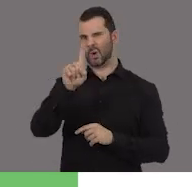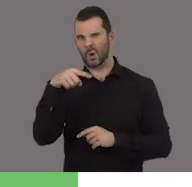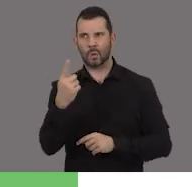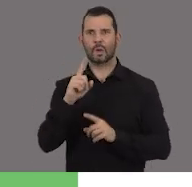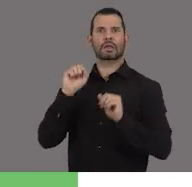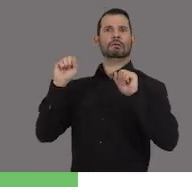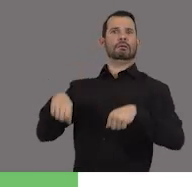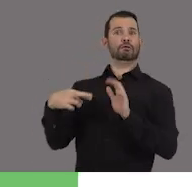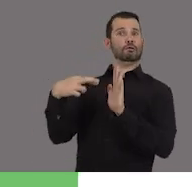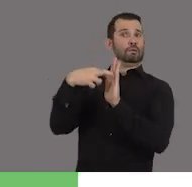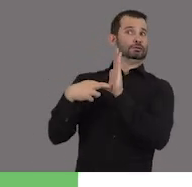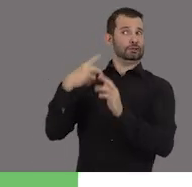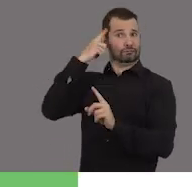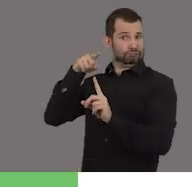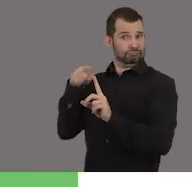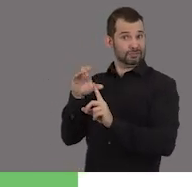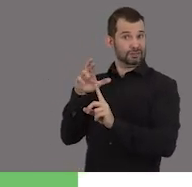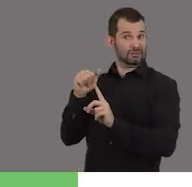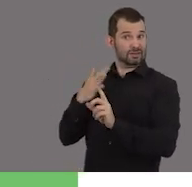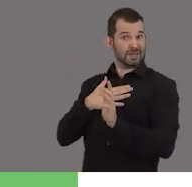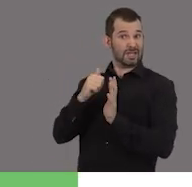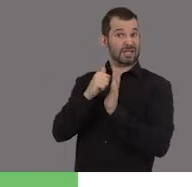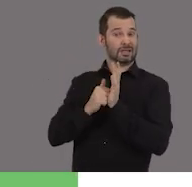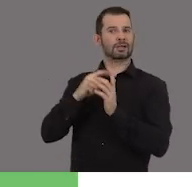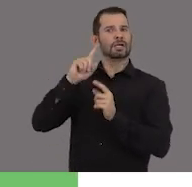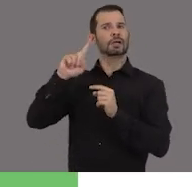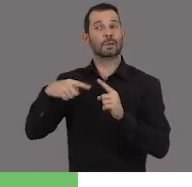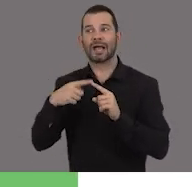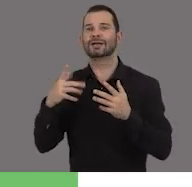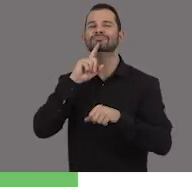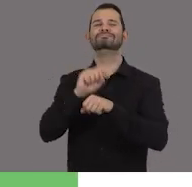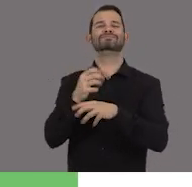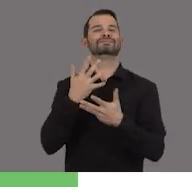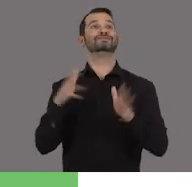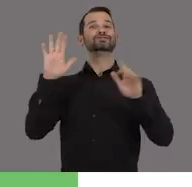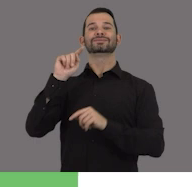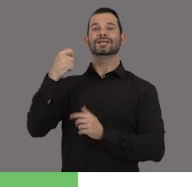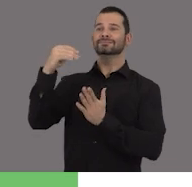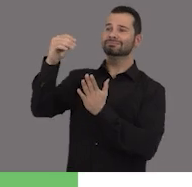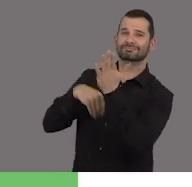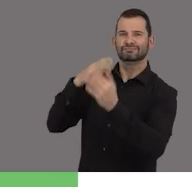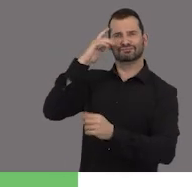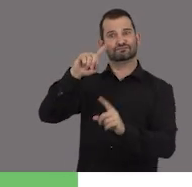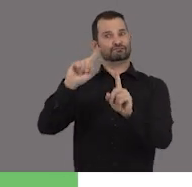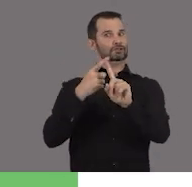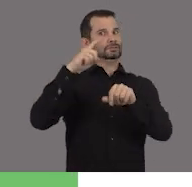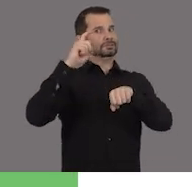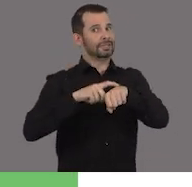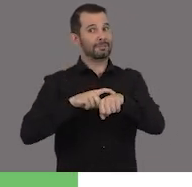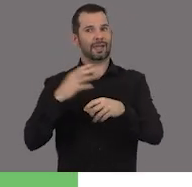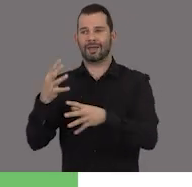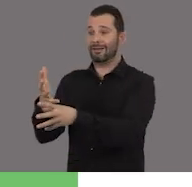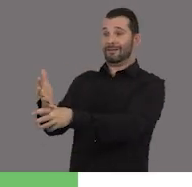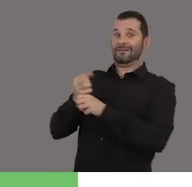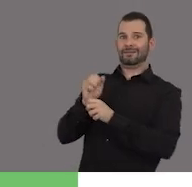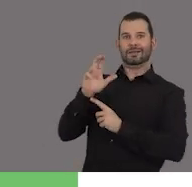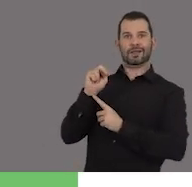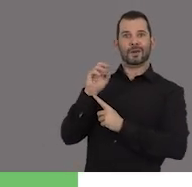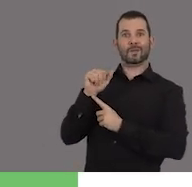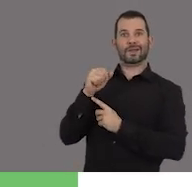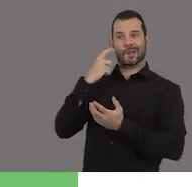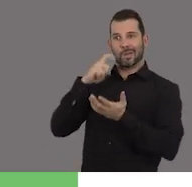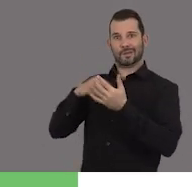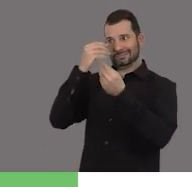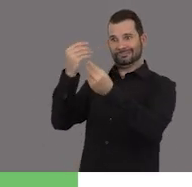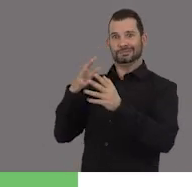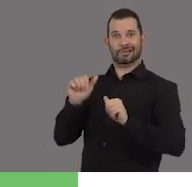that you can only register for the CRA's My Account once you have done your taxes for the first time and have received